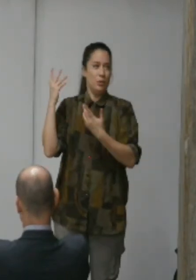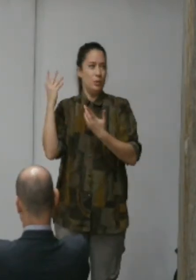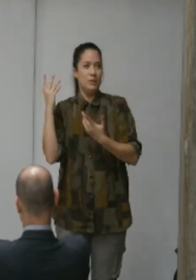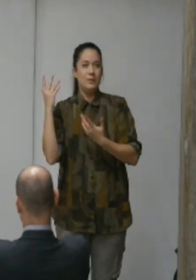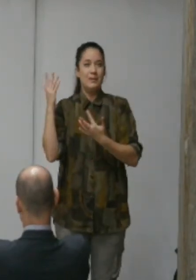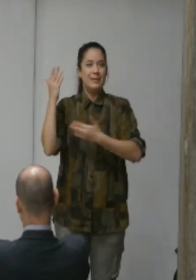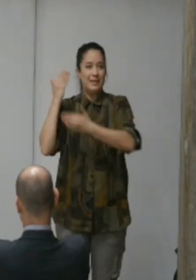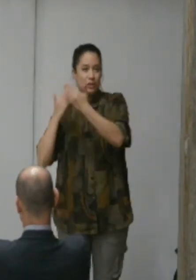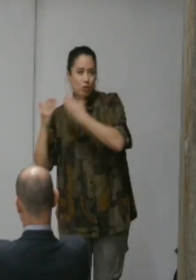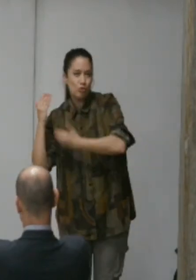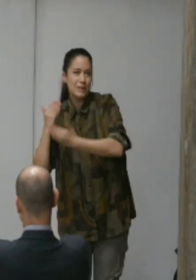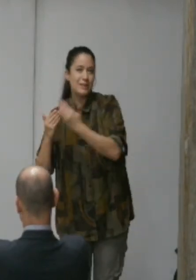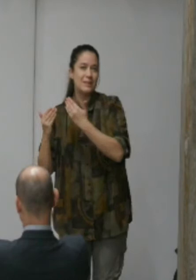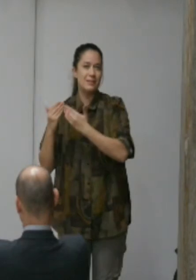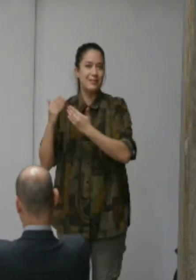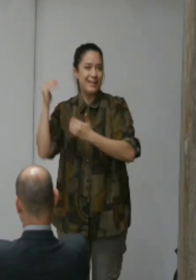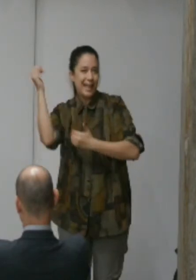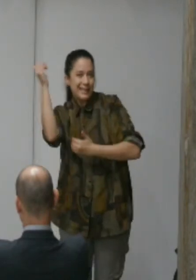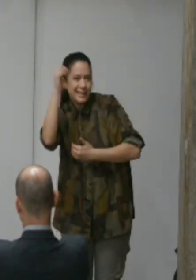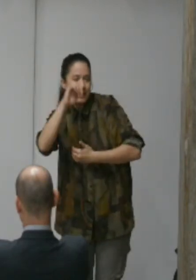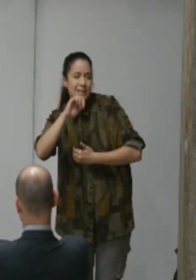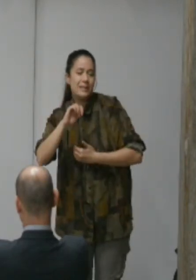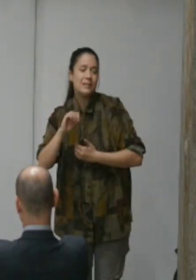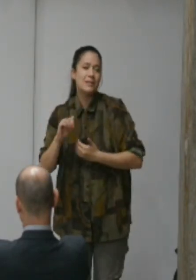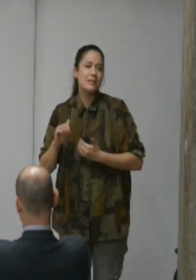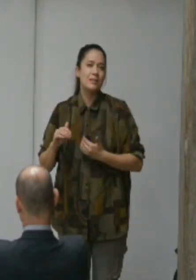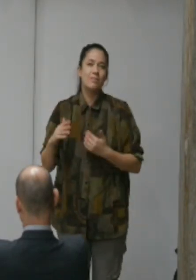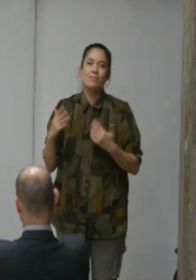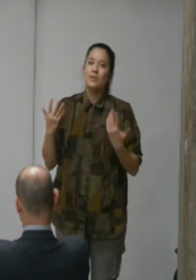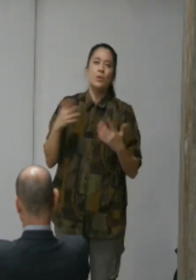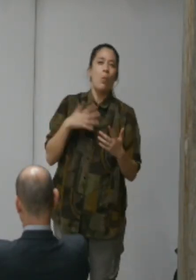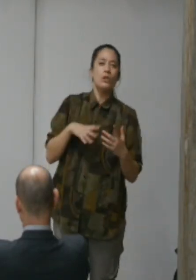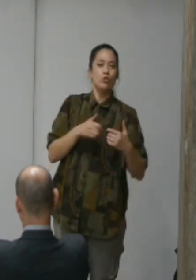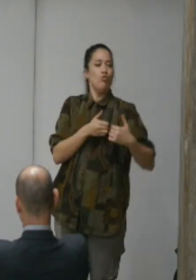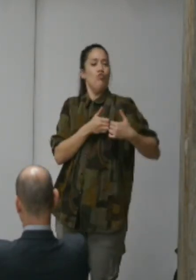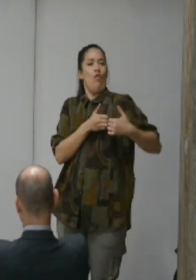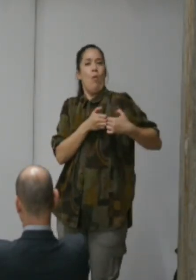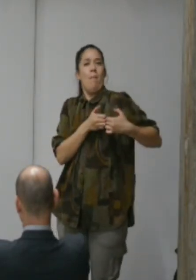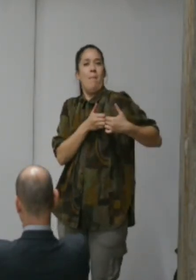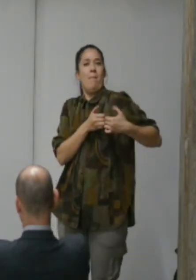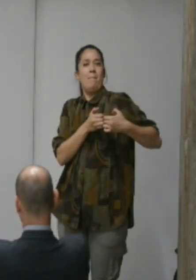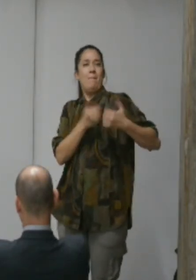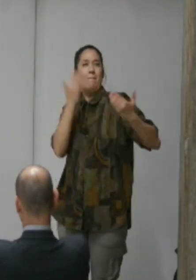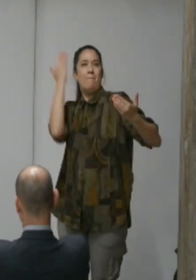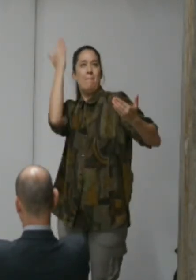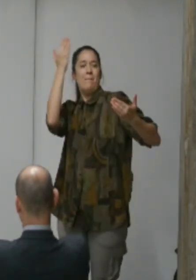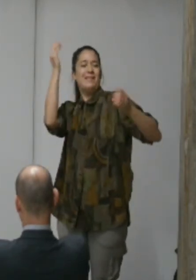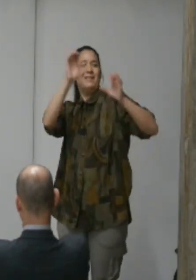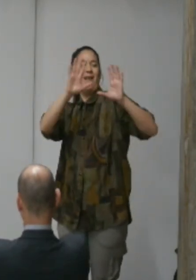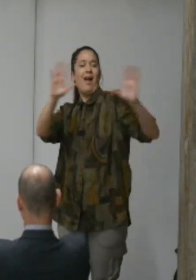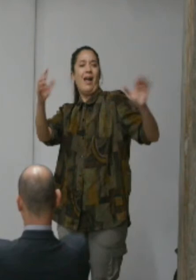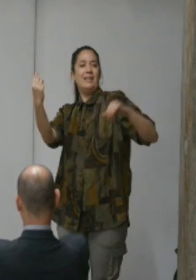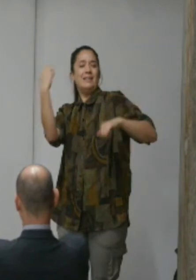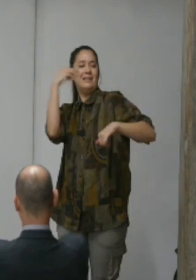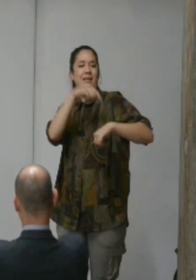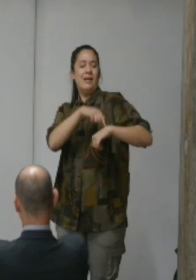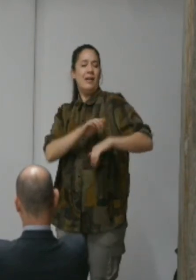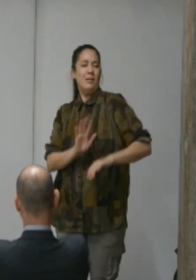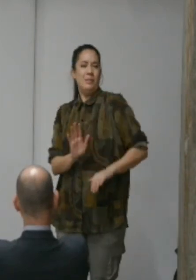that, we already can begin to name some of the resources that we